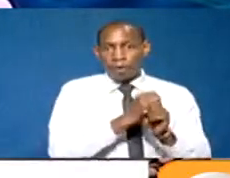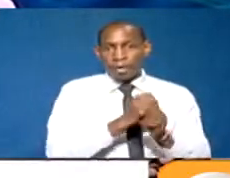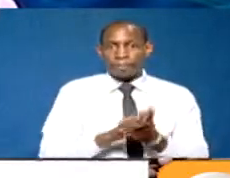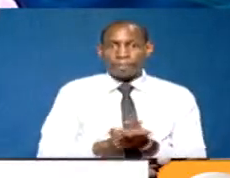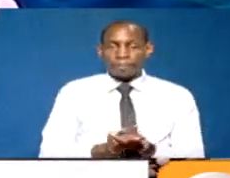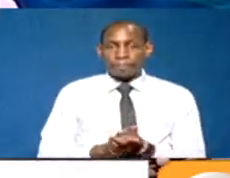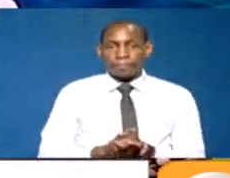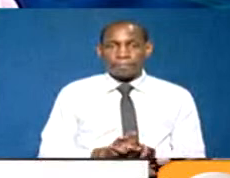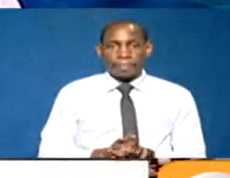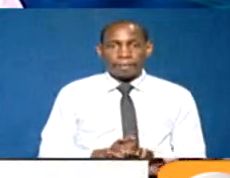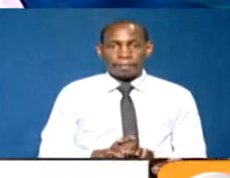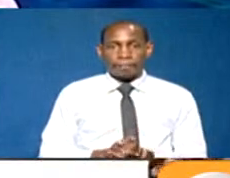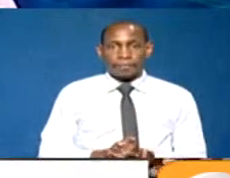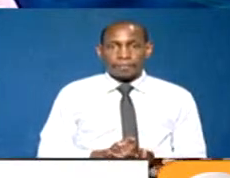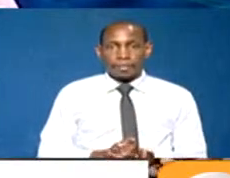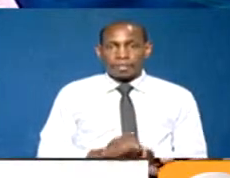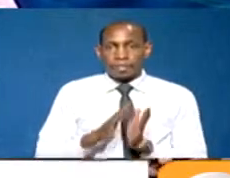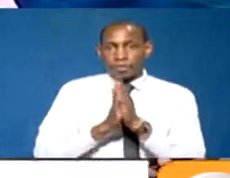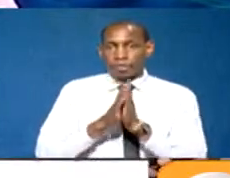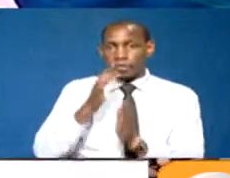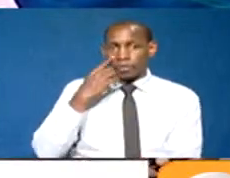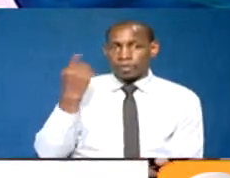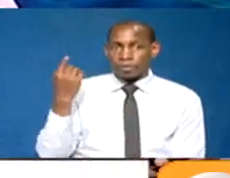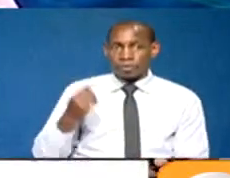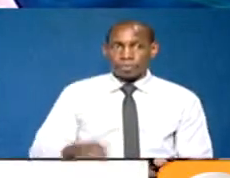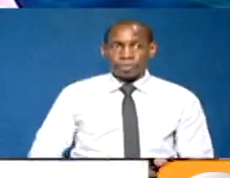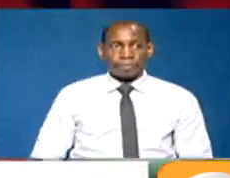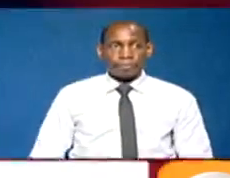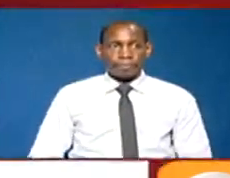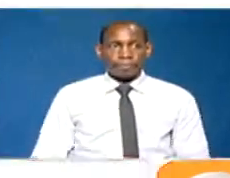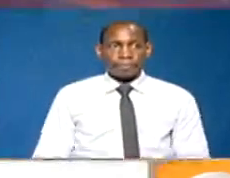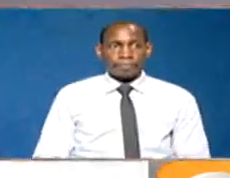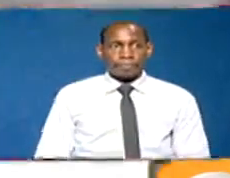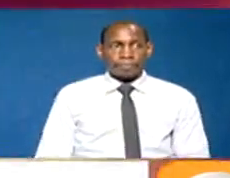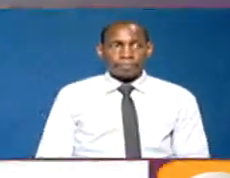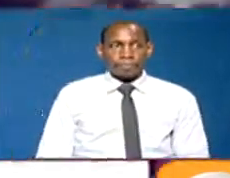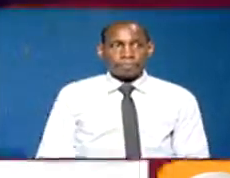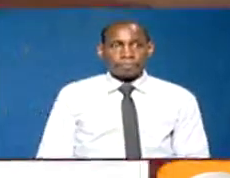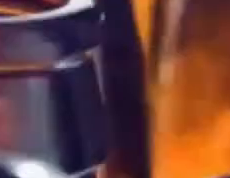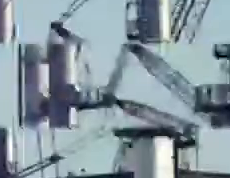Edward Chwea spoke to its founder, Eric Okello.